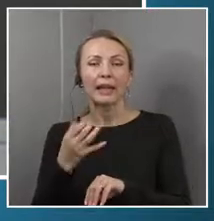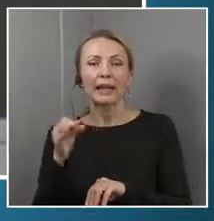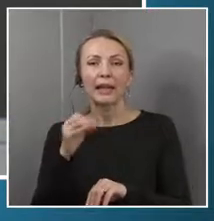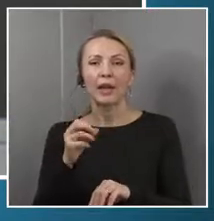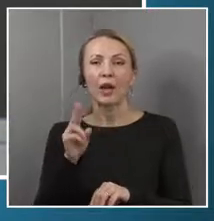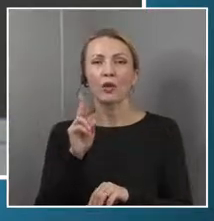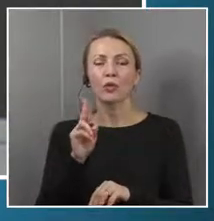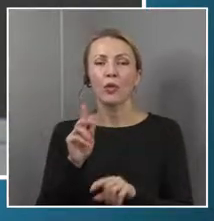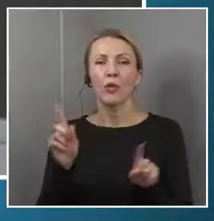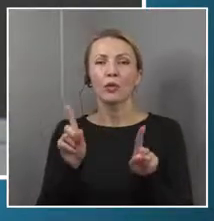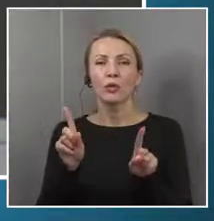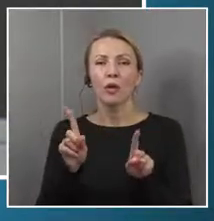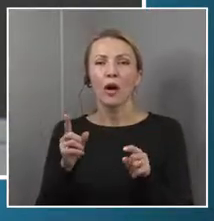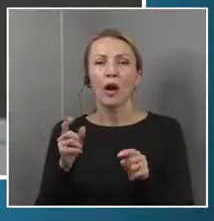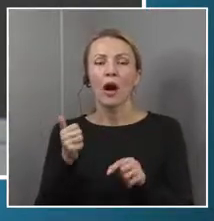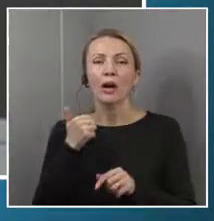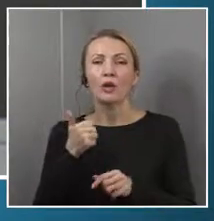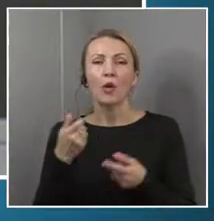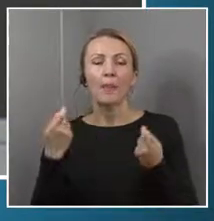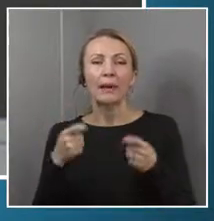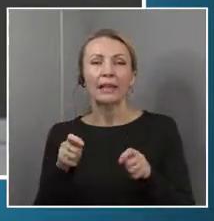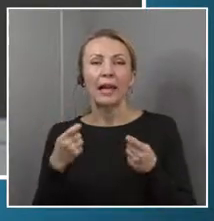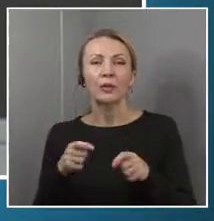most expensive, the biggest